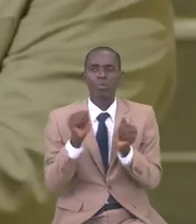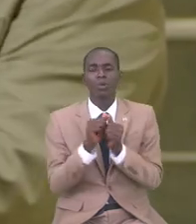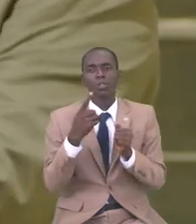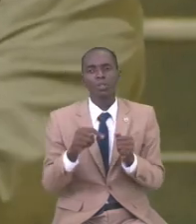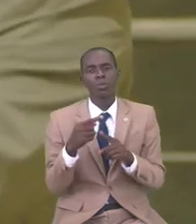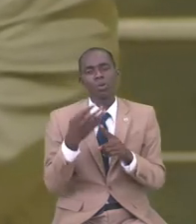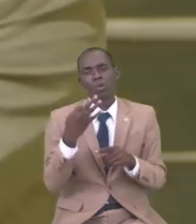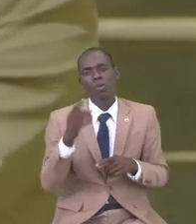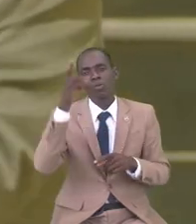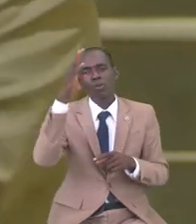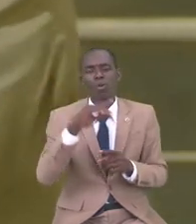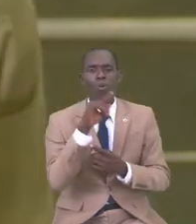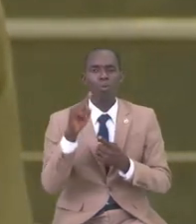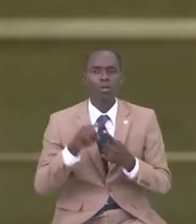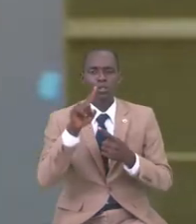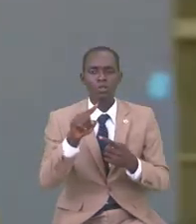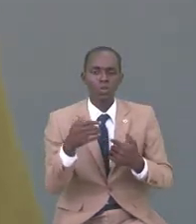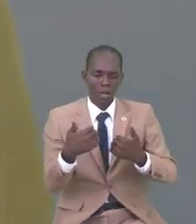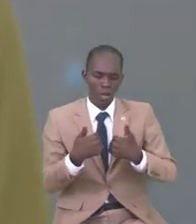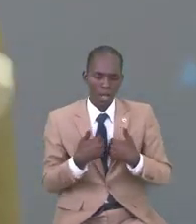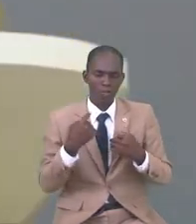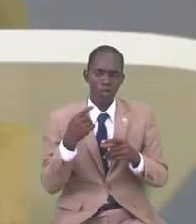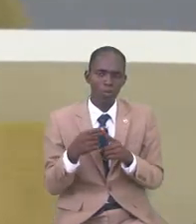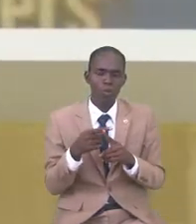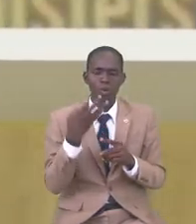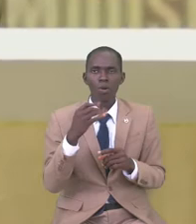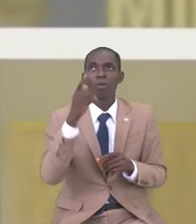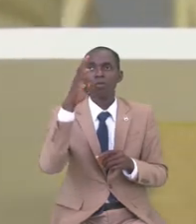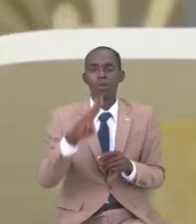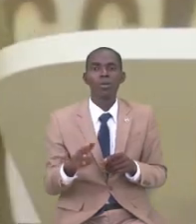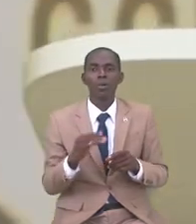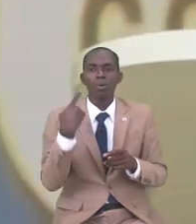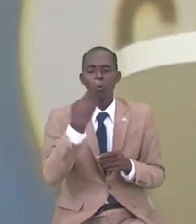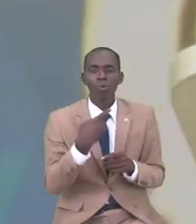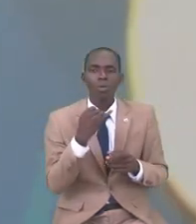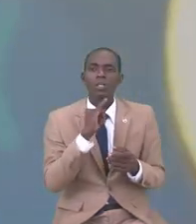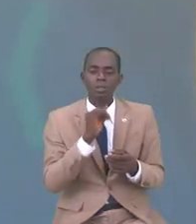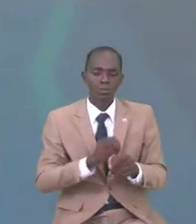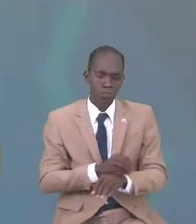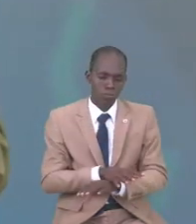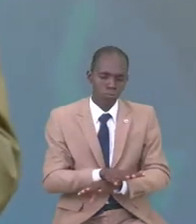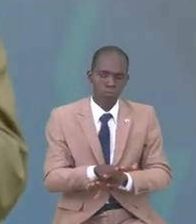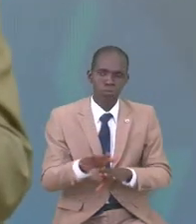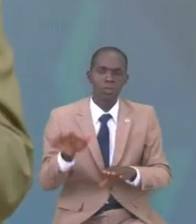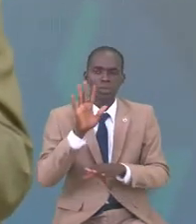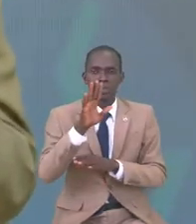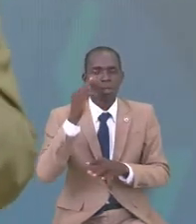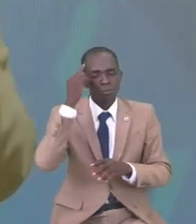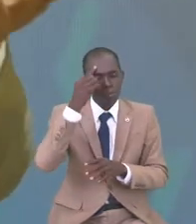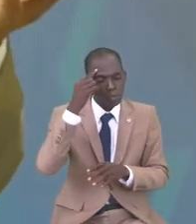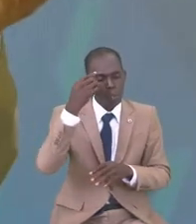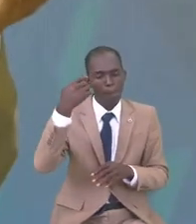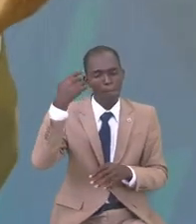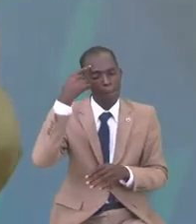you have the word of God influencing your thoughts and your mind and your will, and